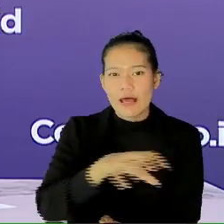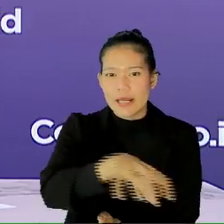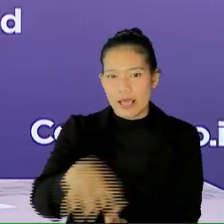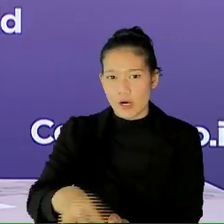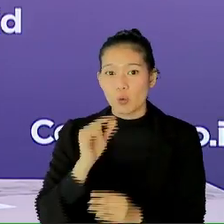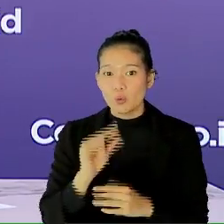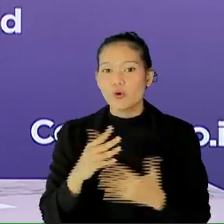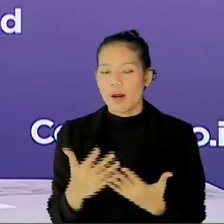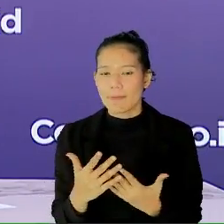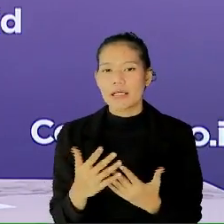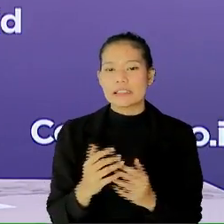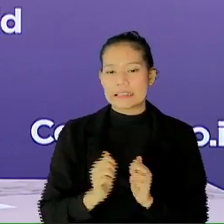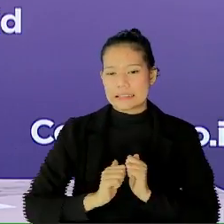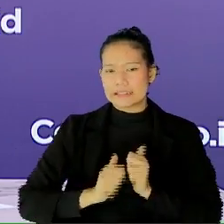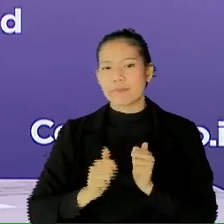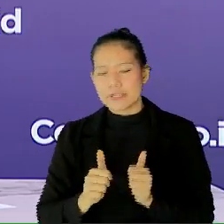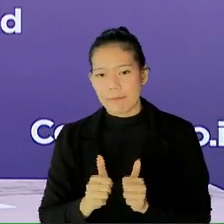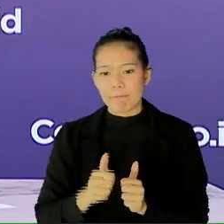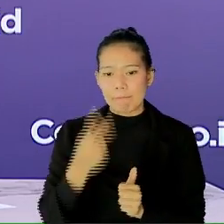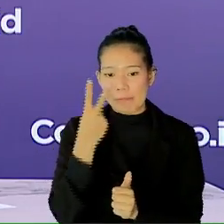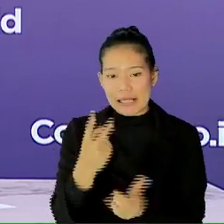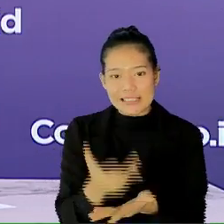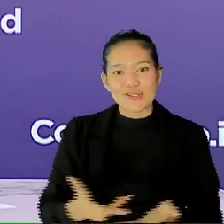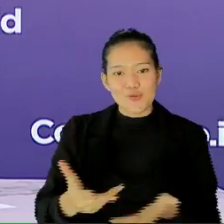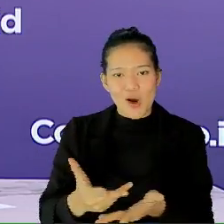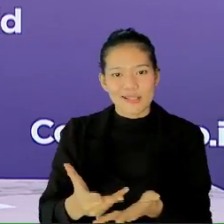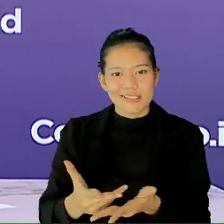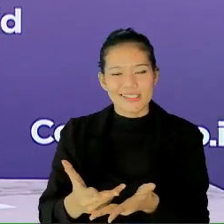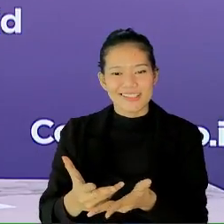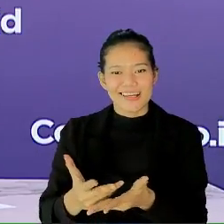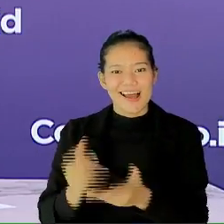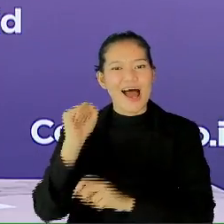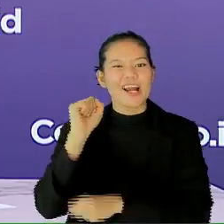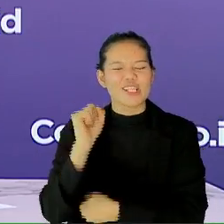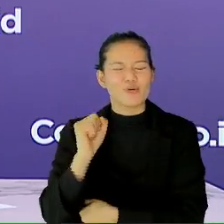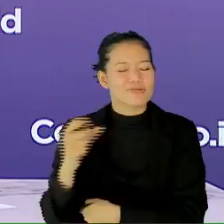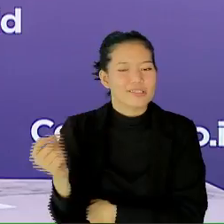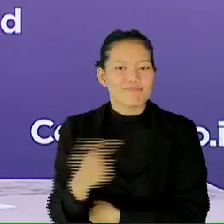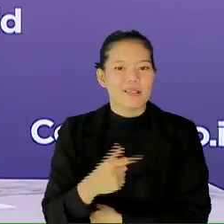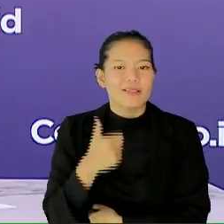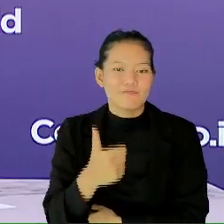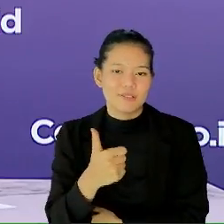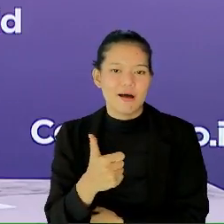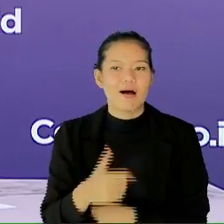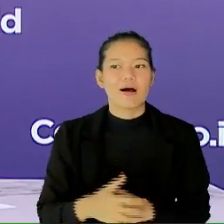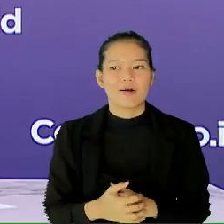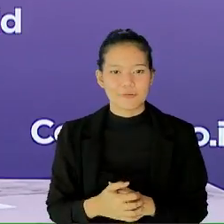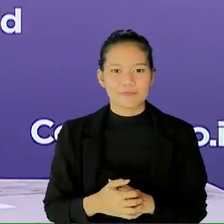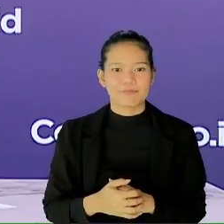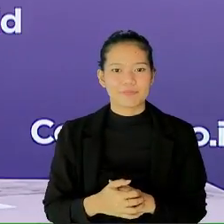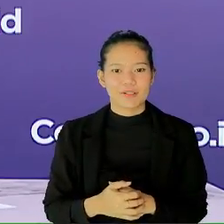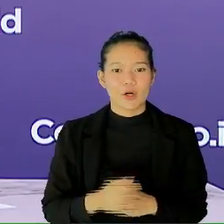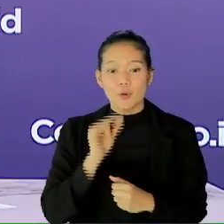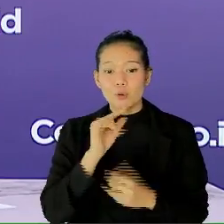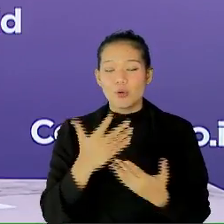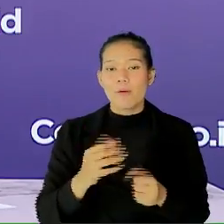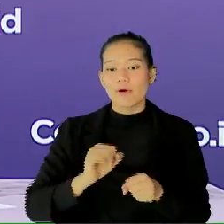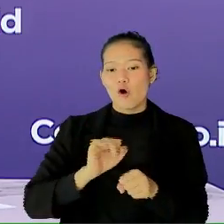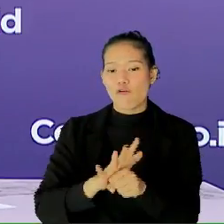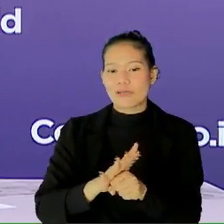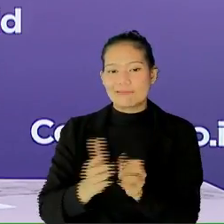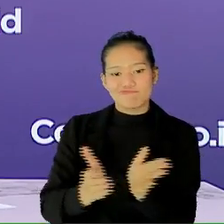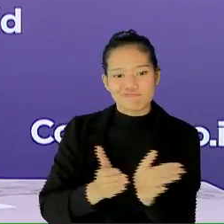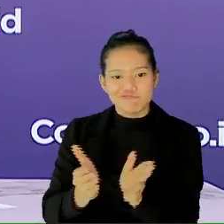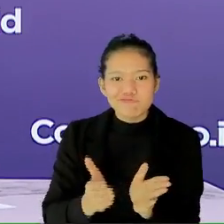ensure quick follow-up and prevent further unfavorable developments. And we have been dealing with the COVID-19 pandemic